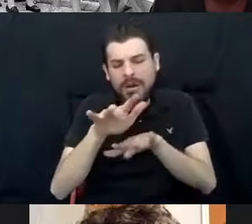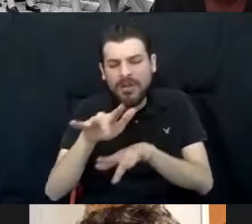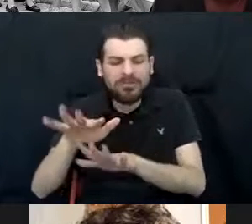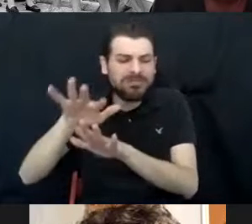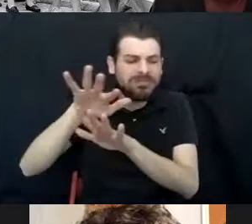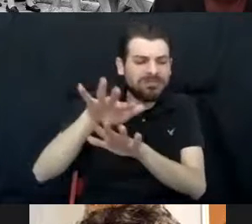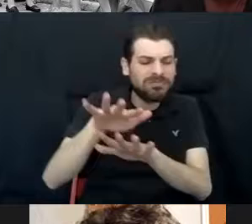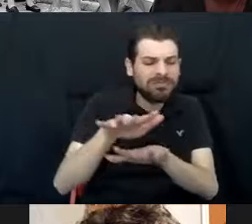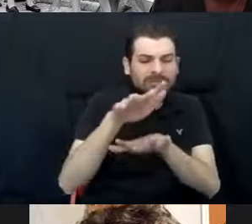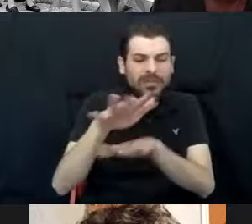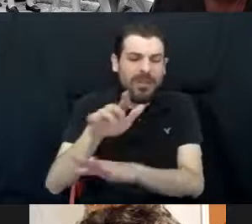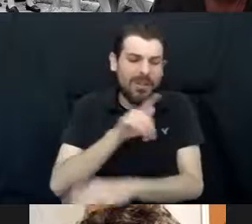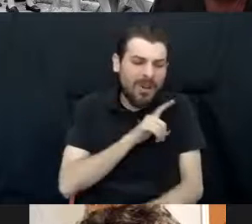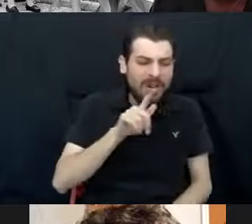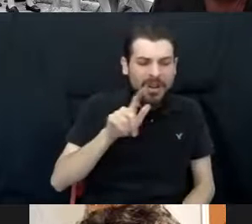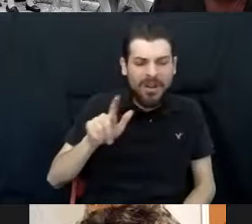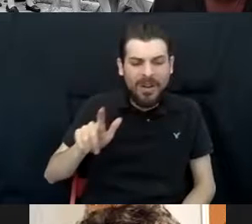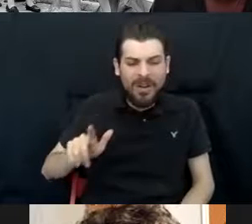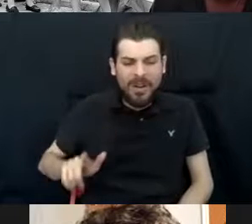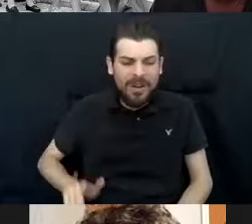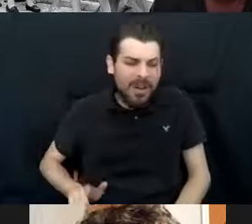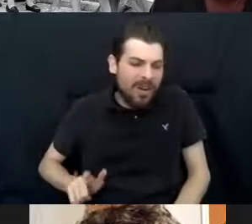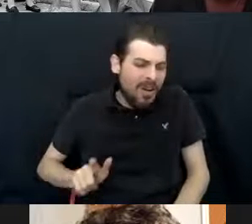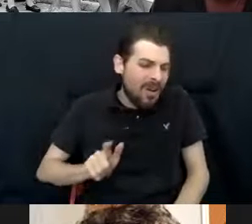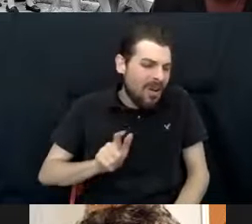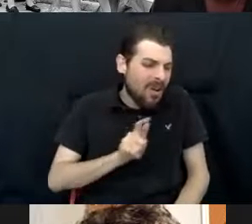Lord, Lord, Lord, Lord, in